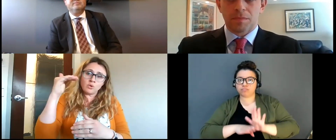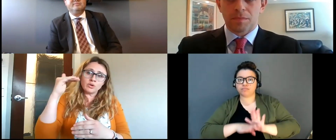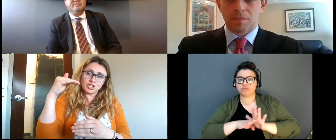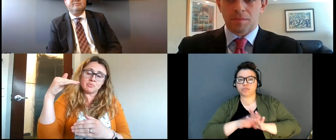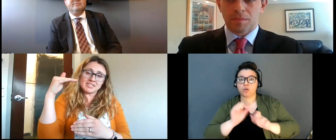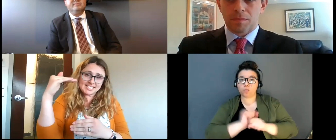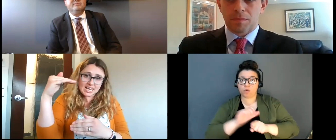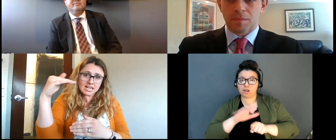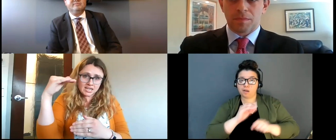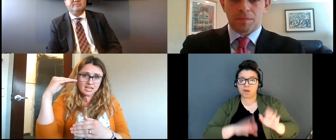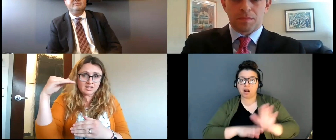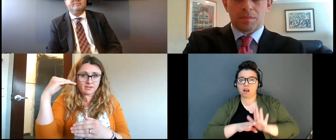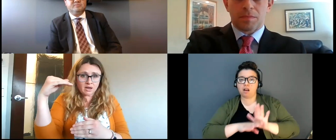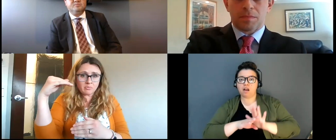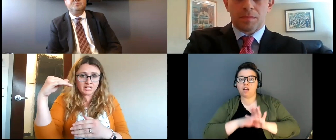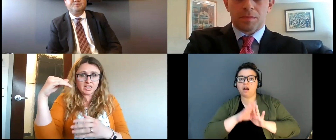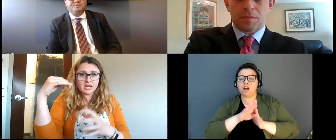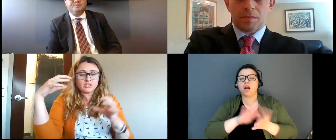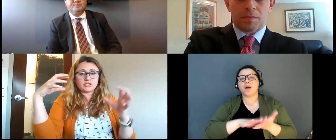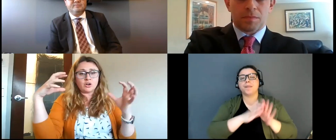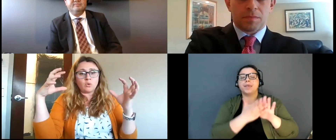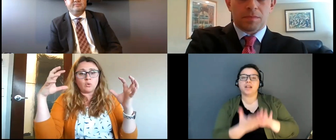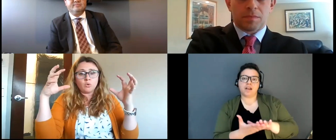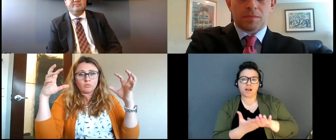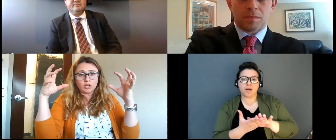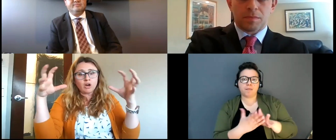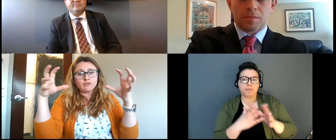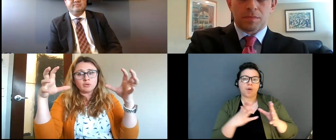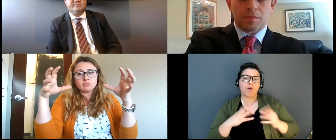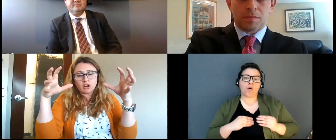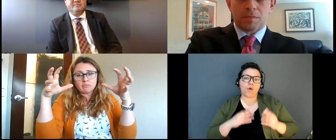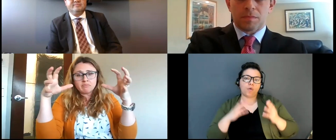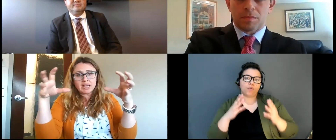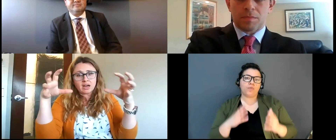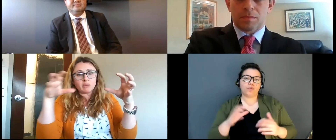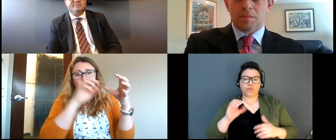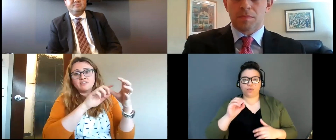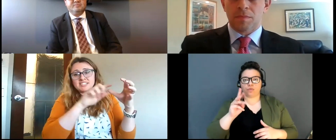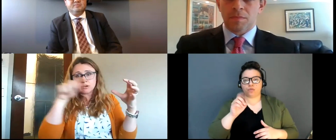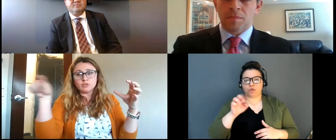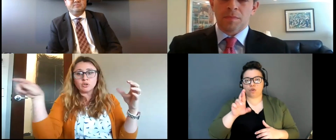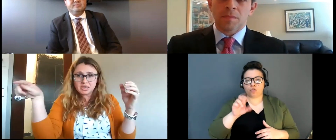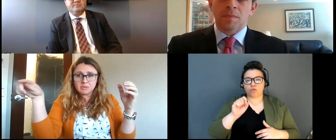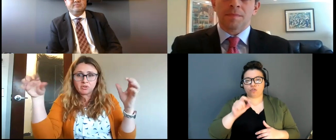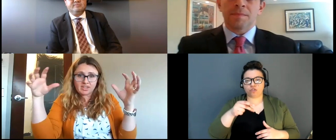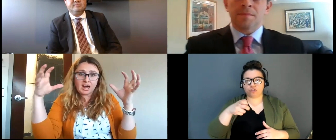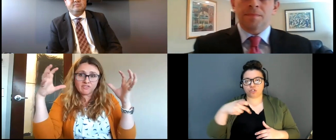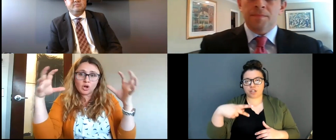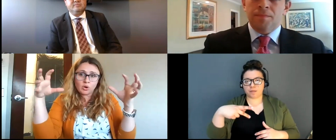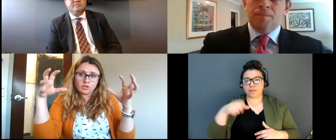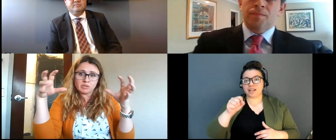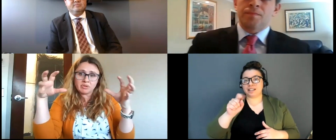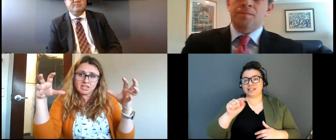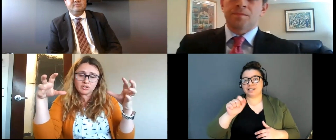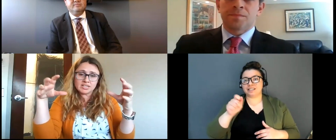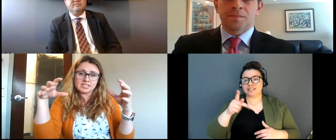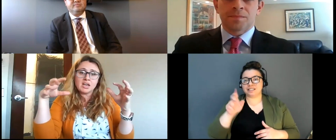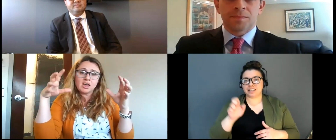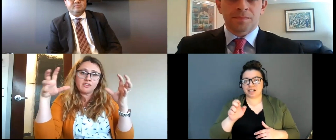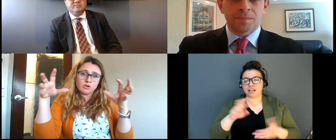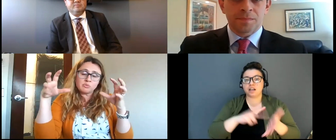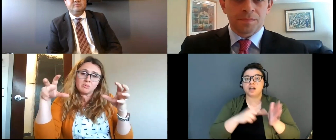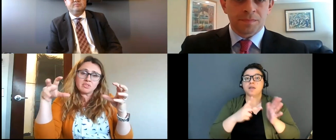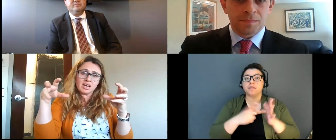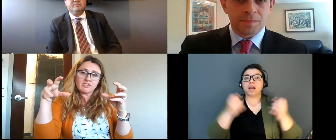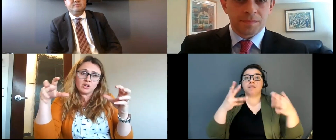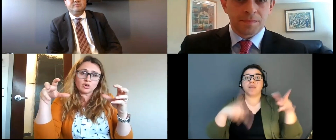an ownership stake in the company. So law firms are made up of several people that have an ownership interest.